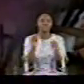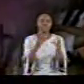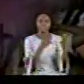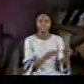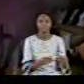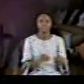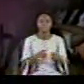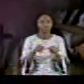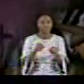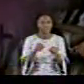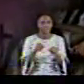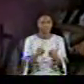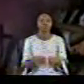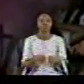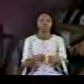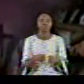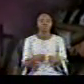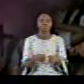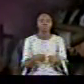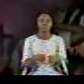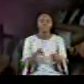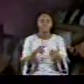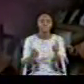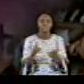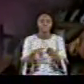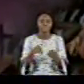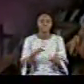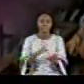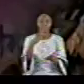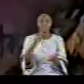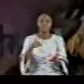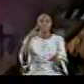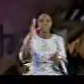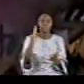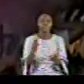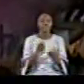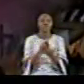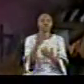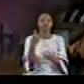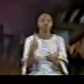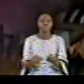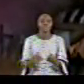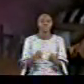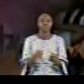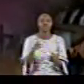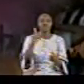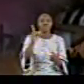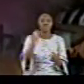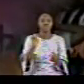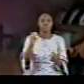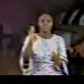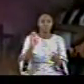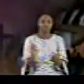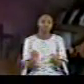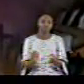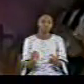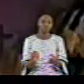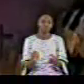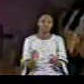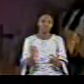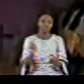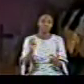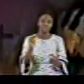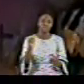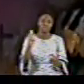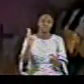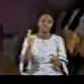the Lord, during the December 2021 Great Miracle Explosion Crusade, he decided to take all